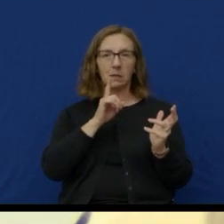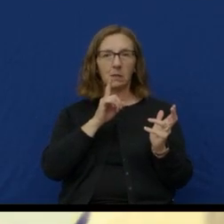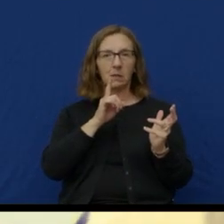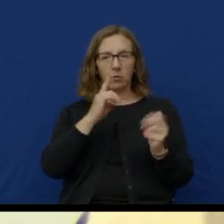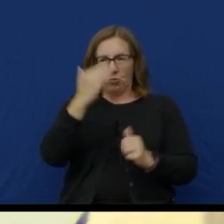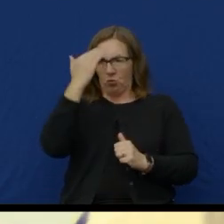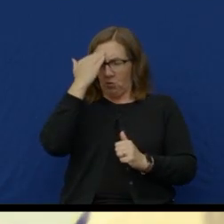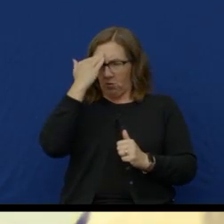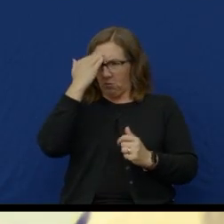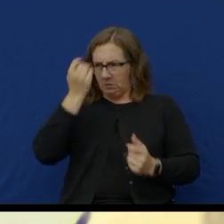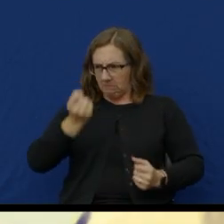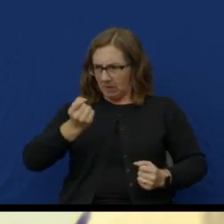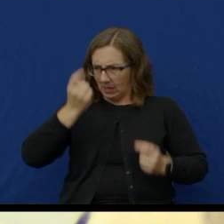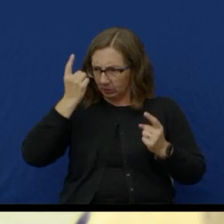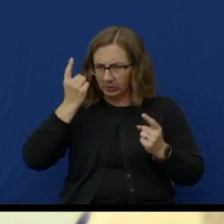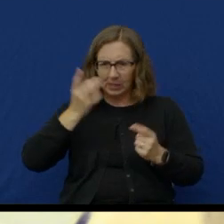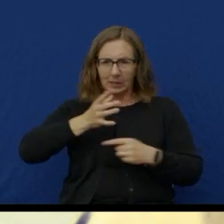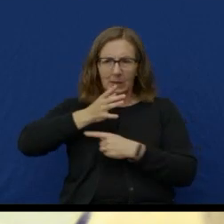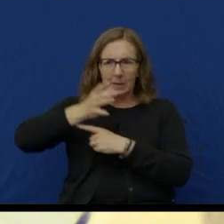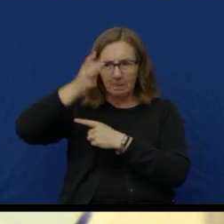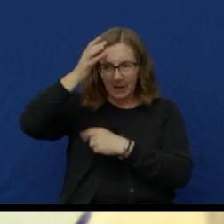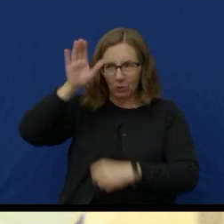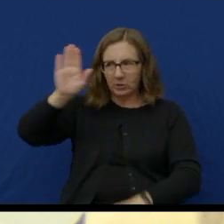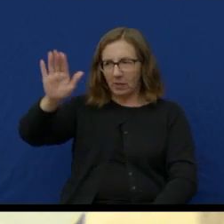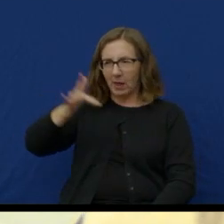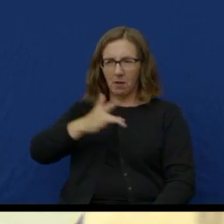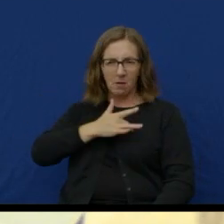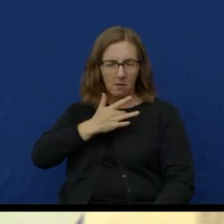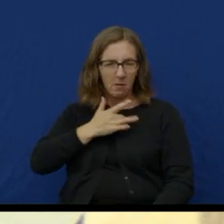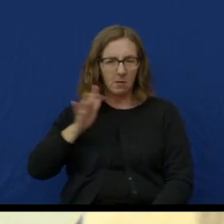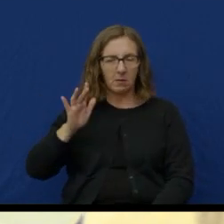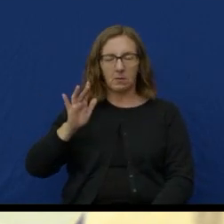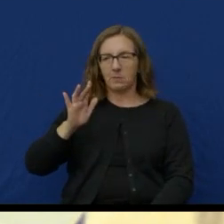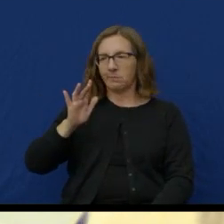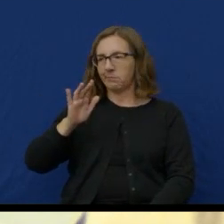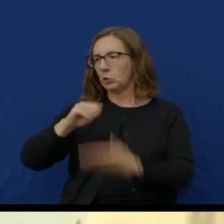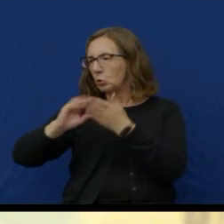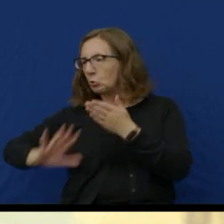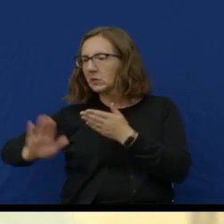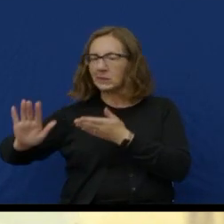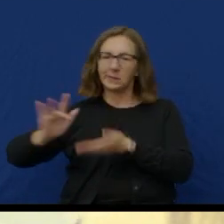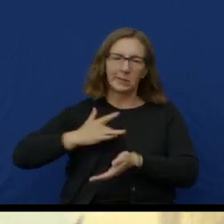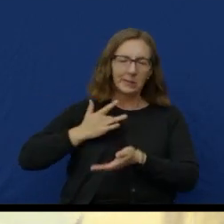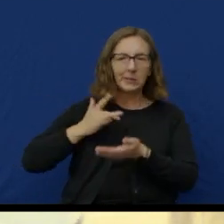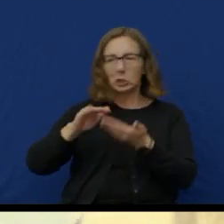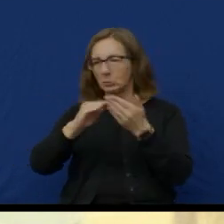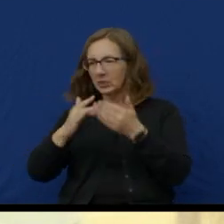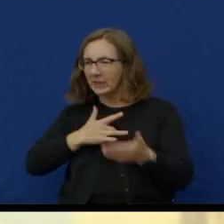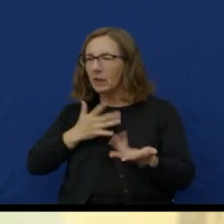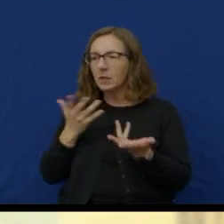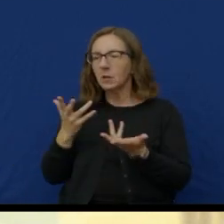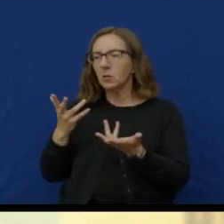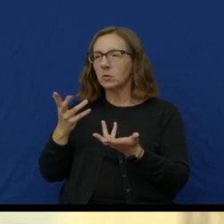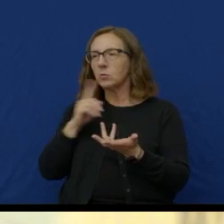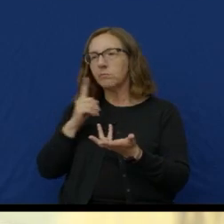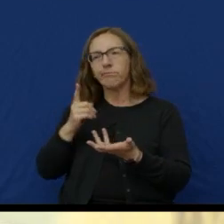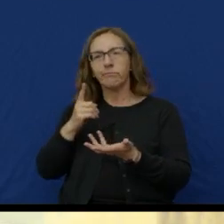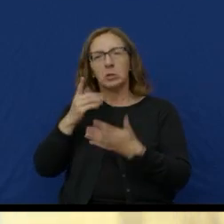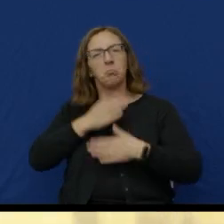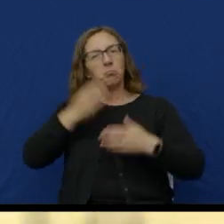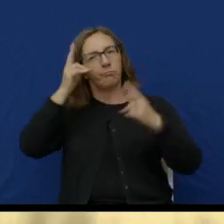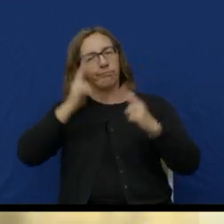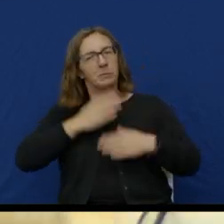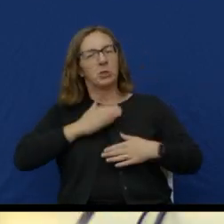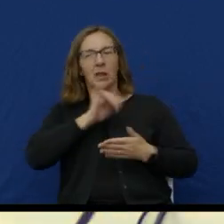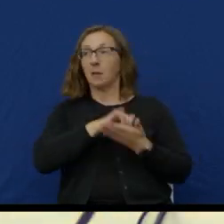on the minds of the parents and students in the community. Other board sharing?